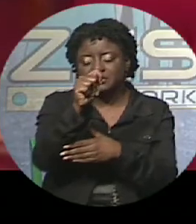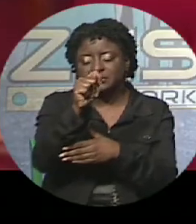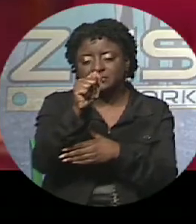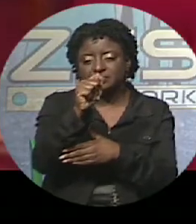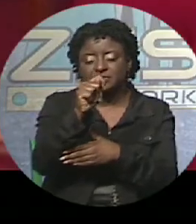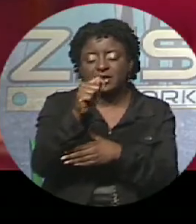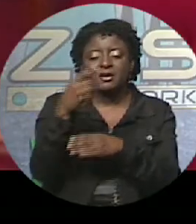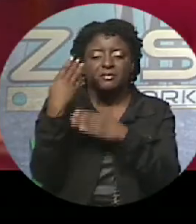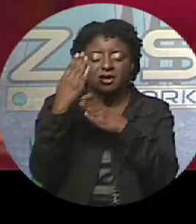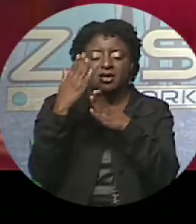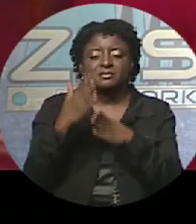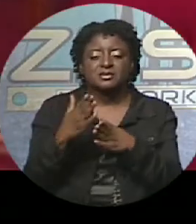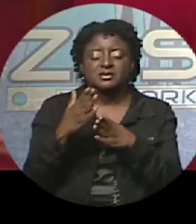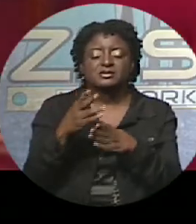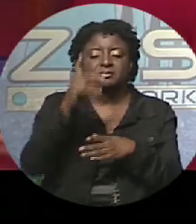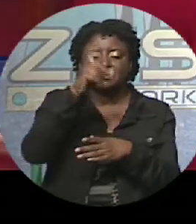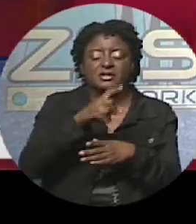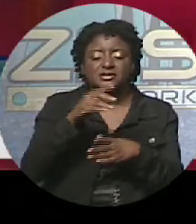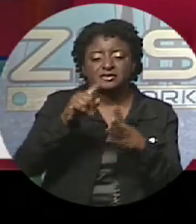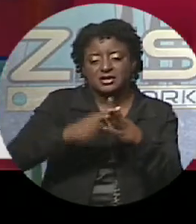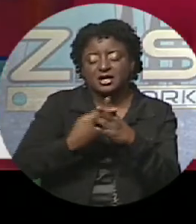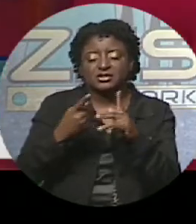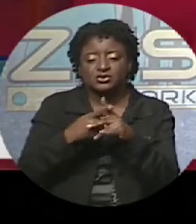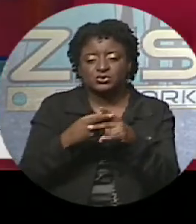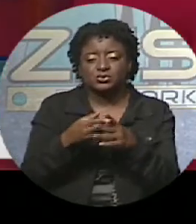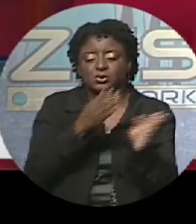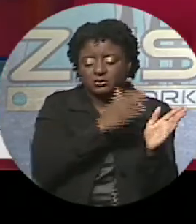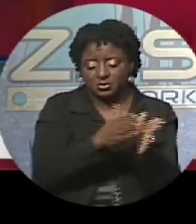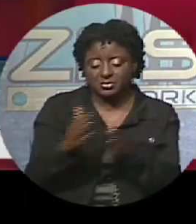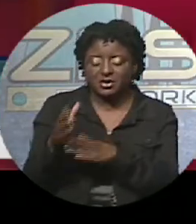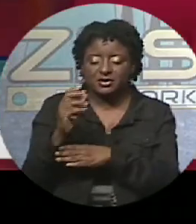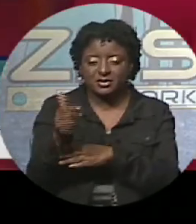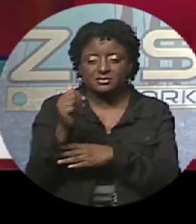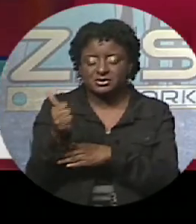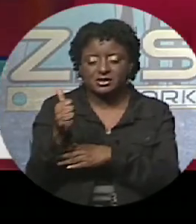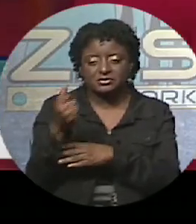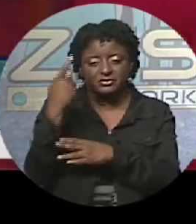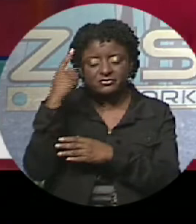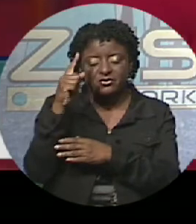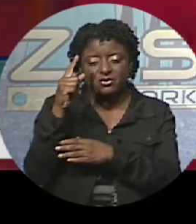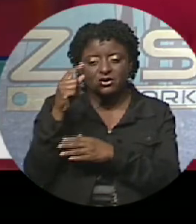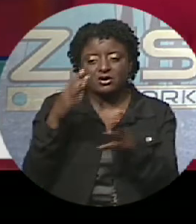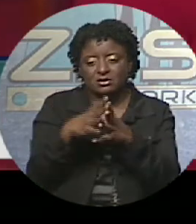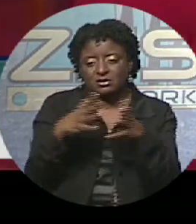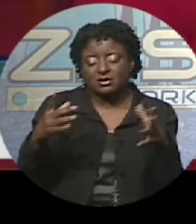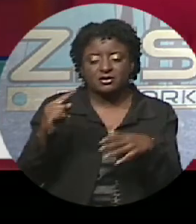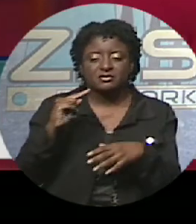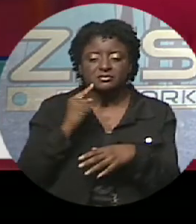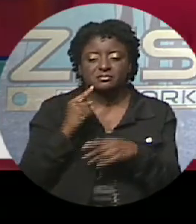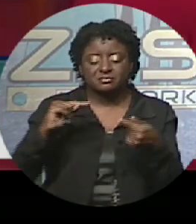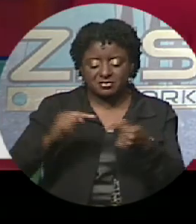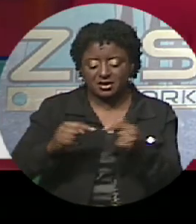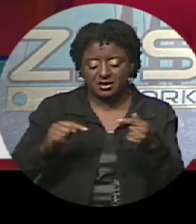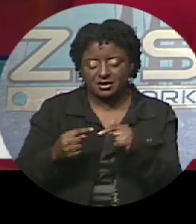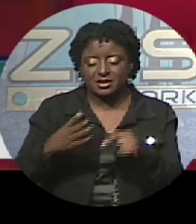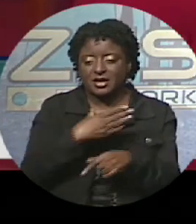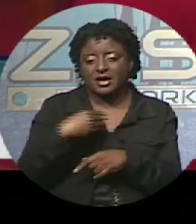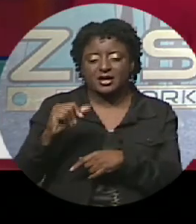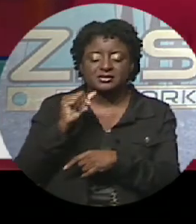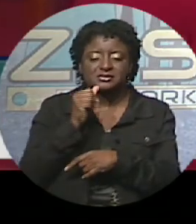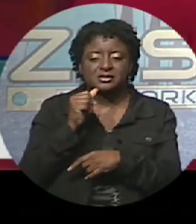Bahamians must begin to prepare themselves for the considerable pain and suffering this government